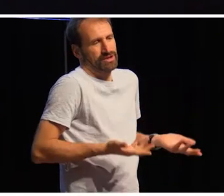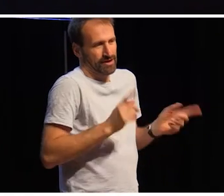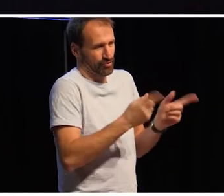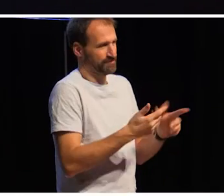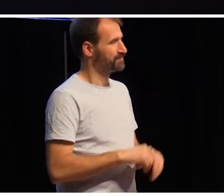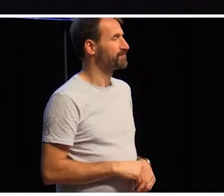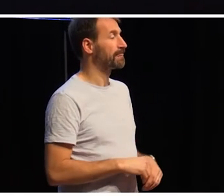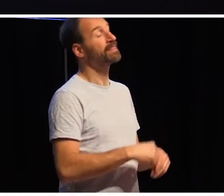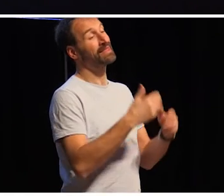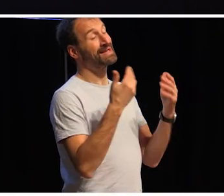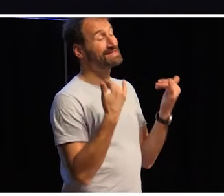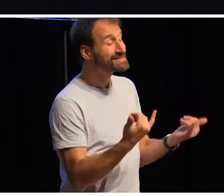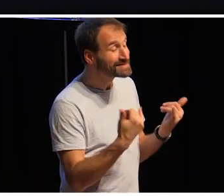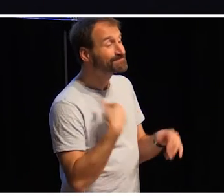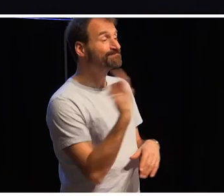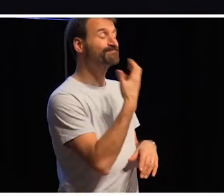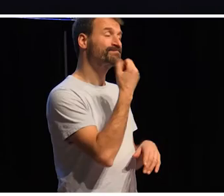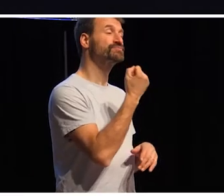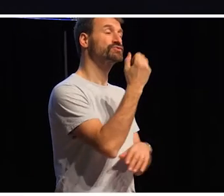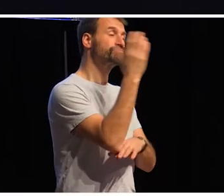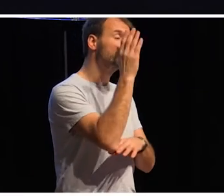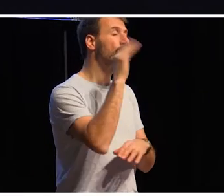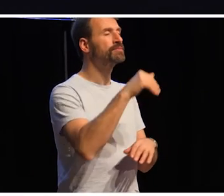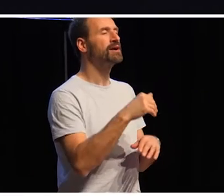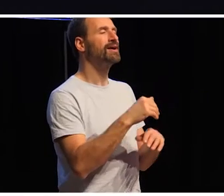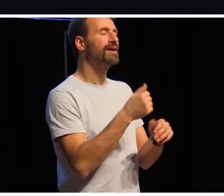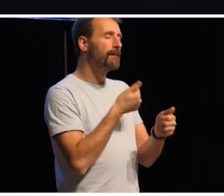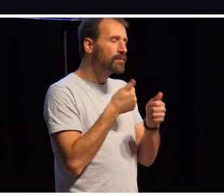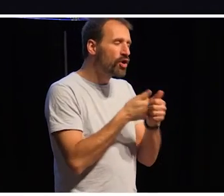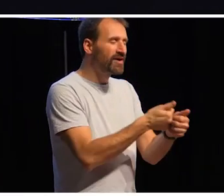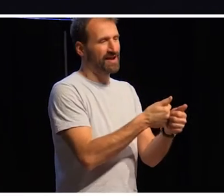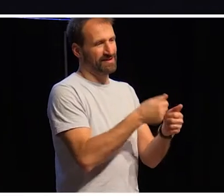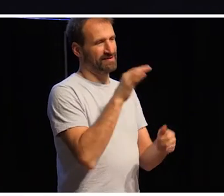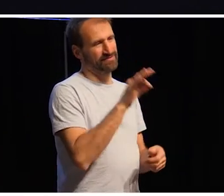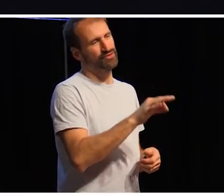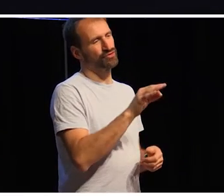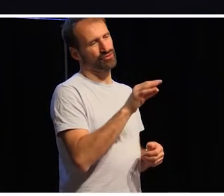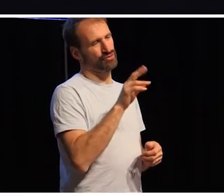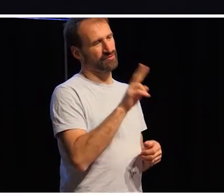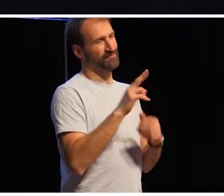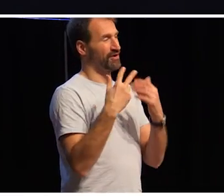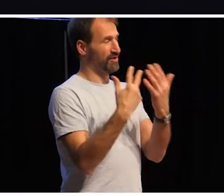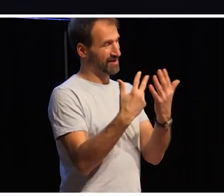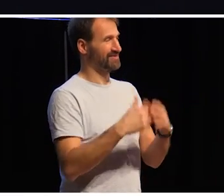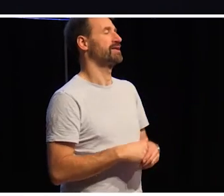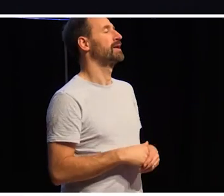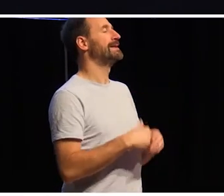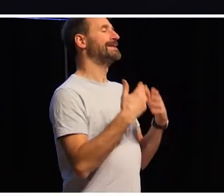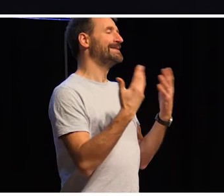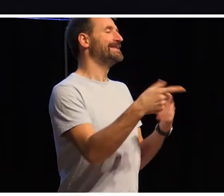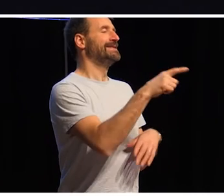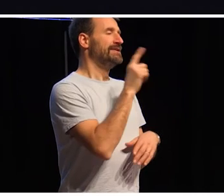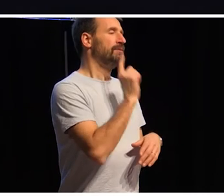And in order to talk successfully about profiling V8, we have to look at some of the internal